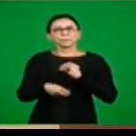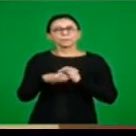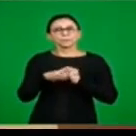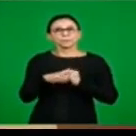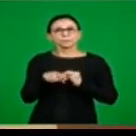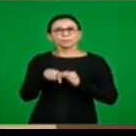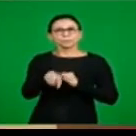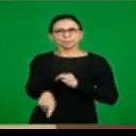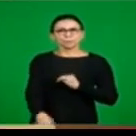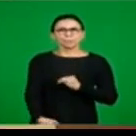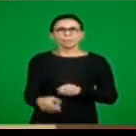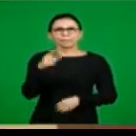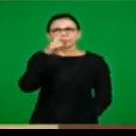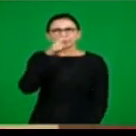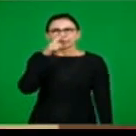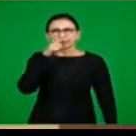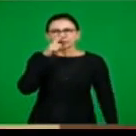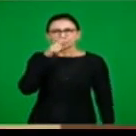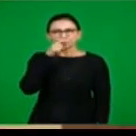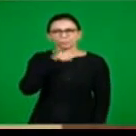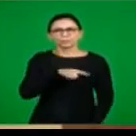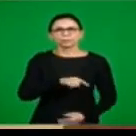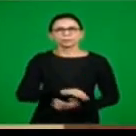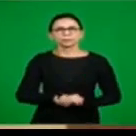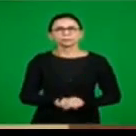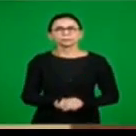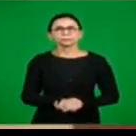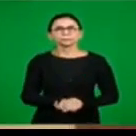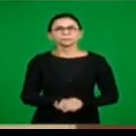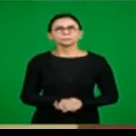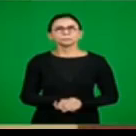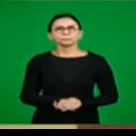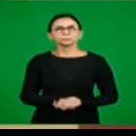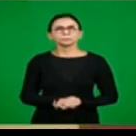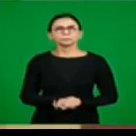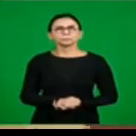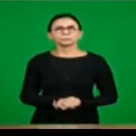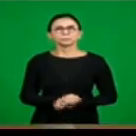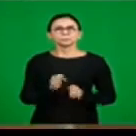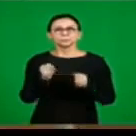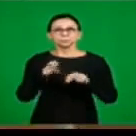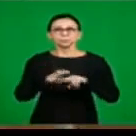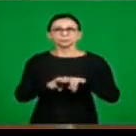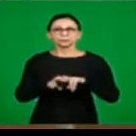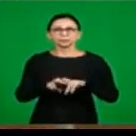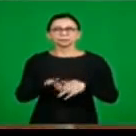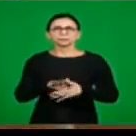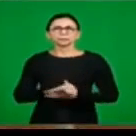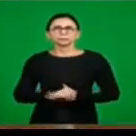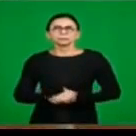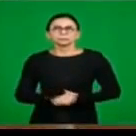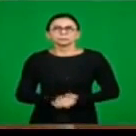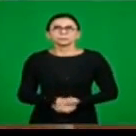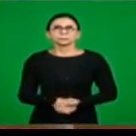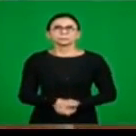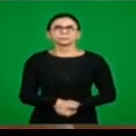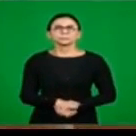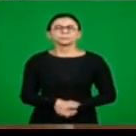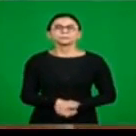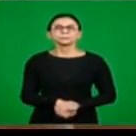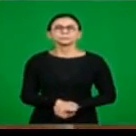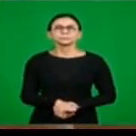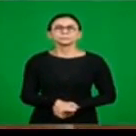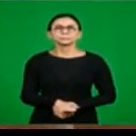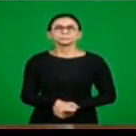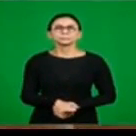They add iniquity to iniquity. And don't enter into a justice. Now the city can sit down. Now